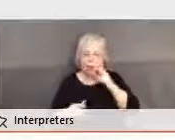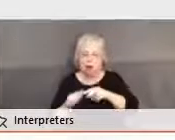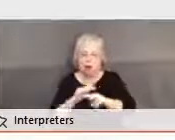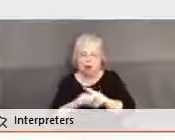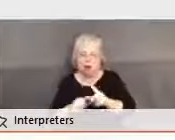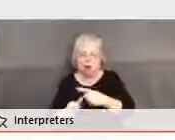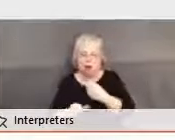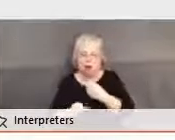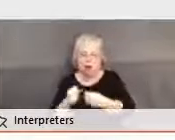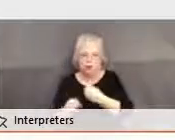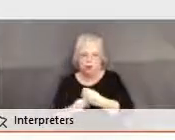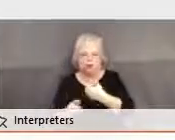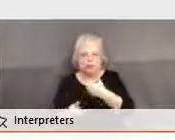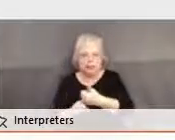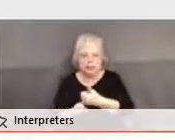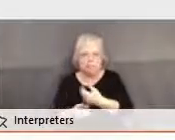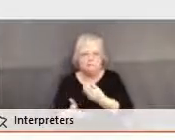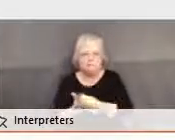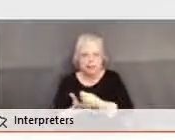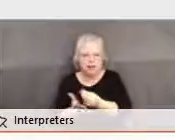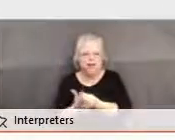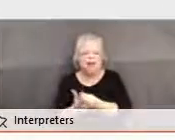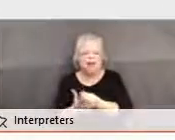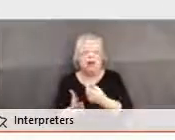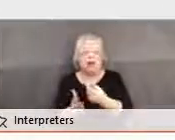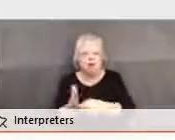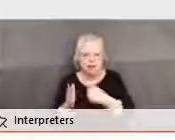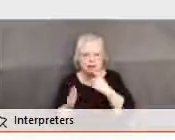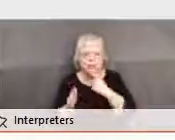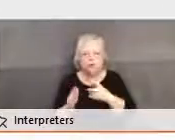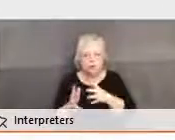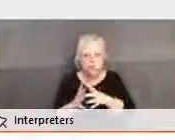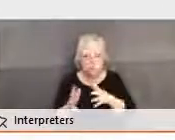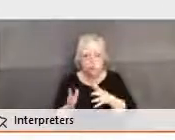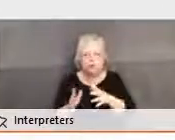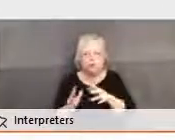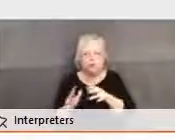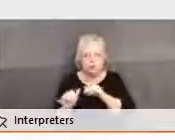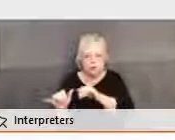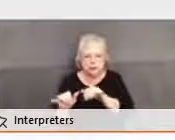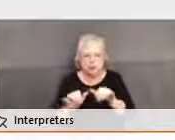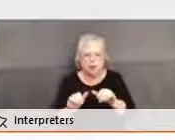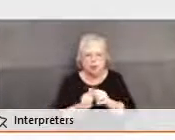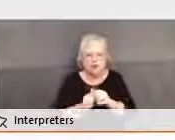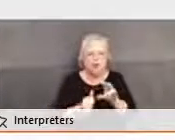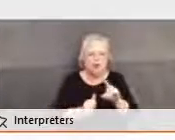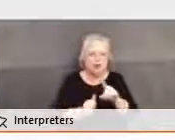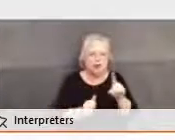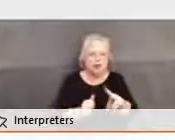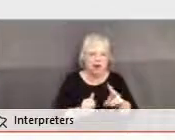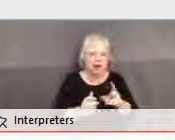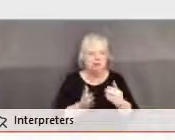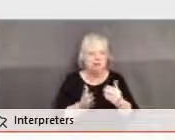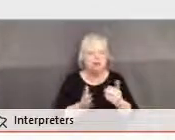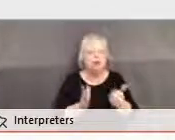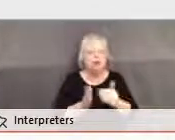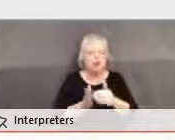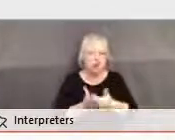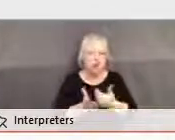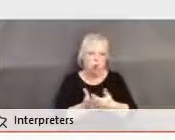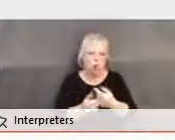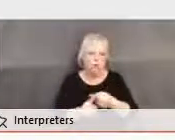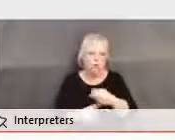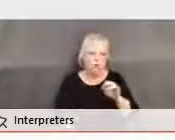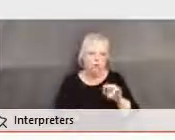self-funded cost were very much in line with a 7.5% renewal from United Healthcare.